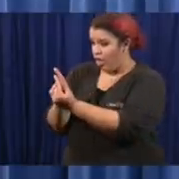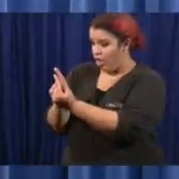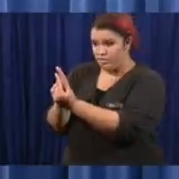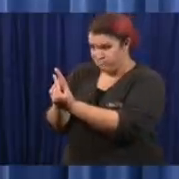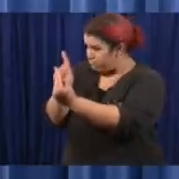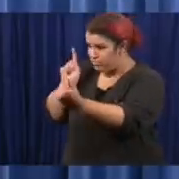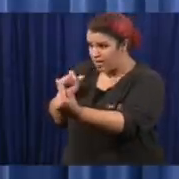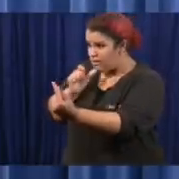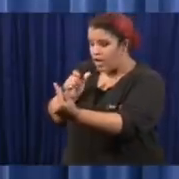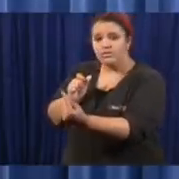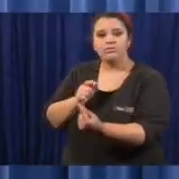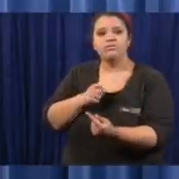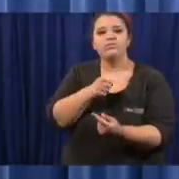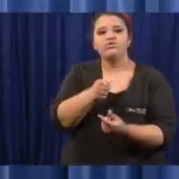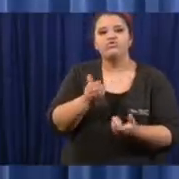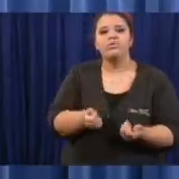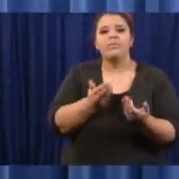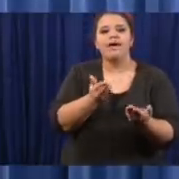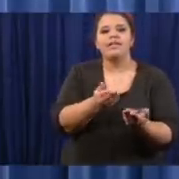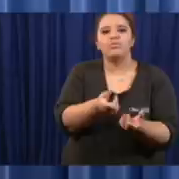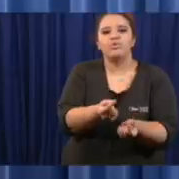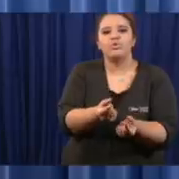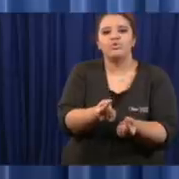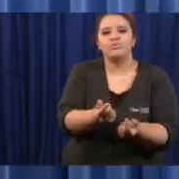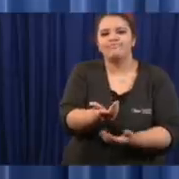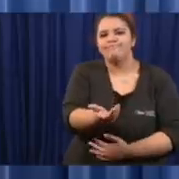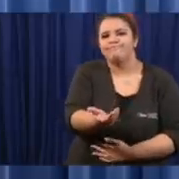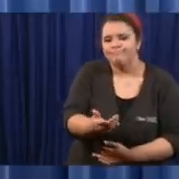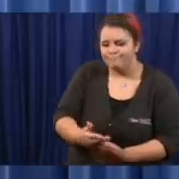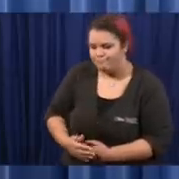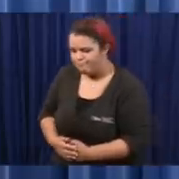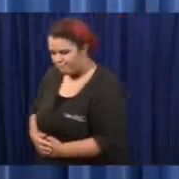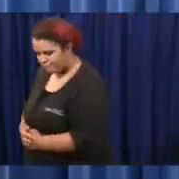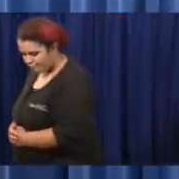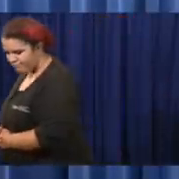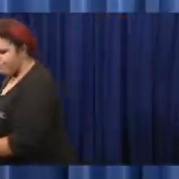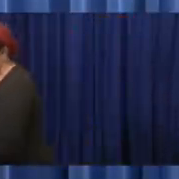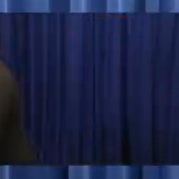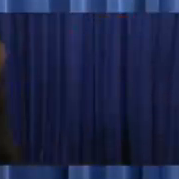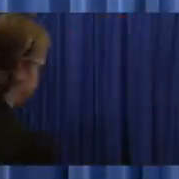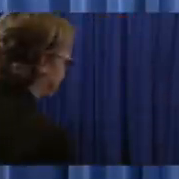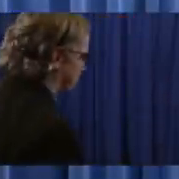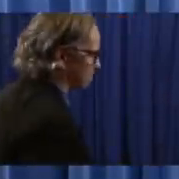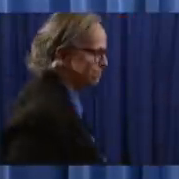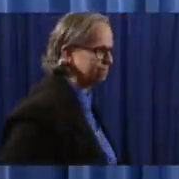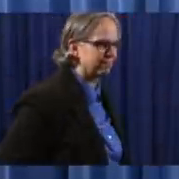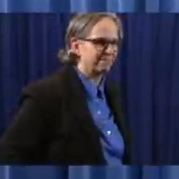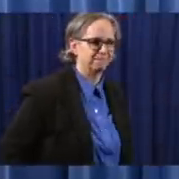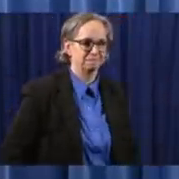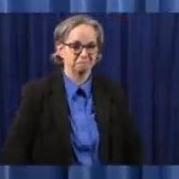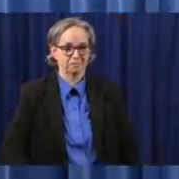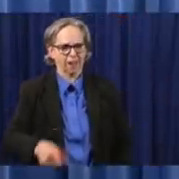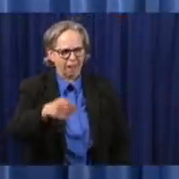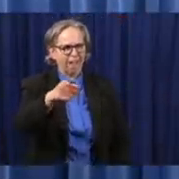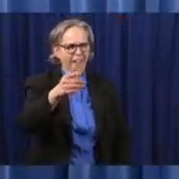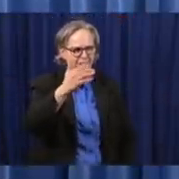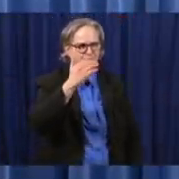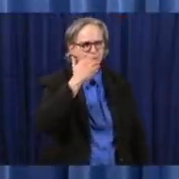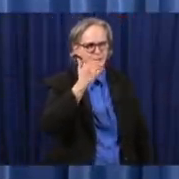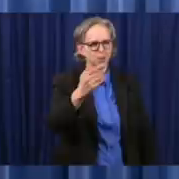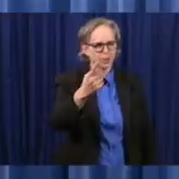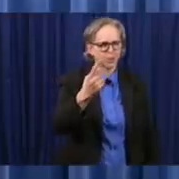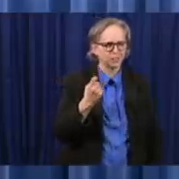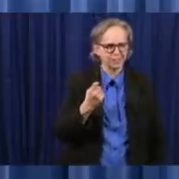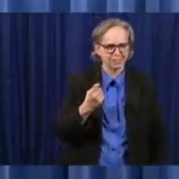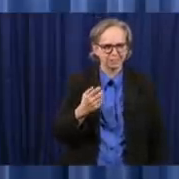Well, Ben, that's a real good question, and I referenced that the other day when I looked at all the